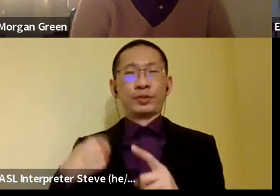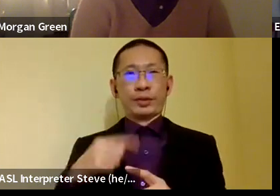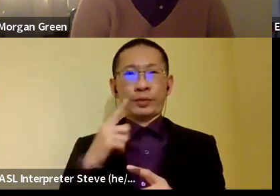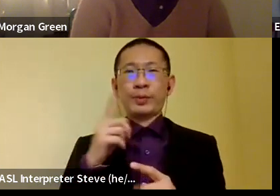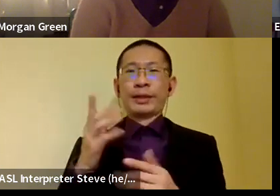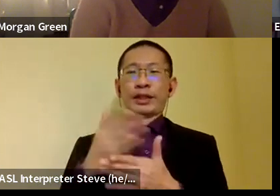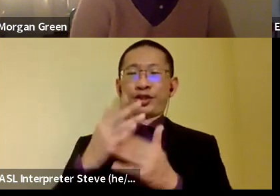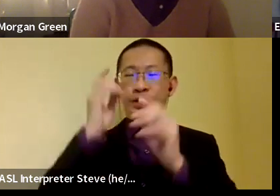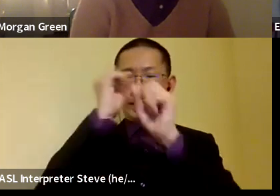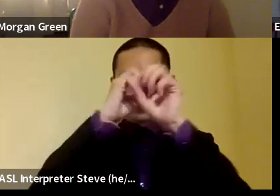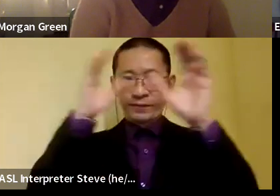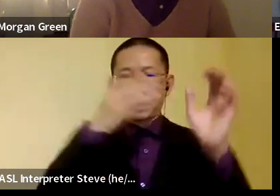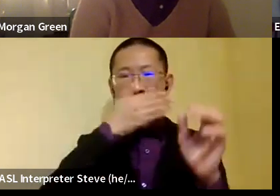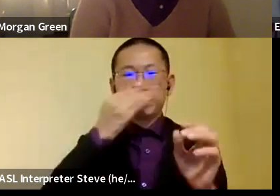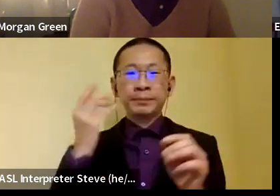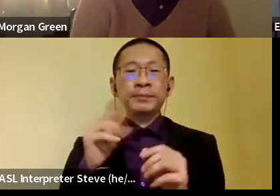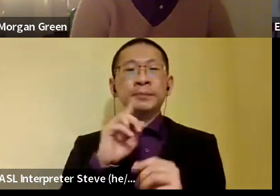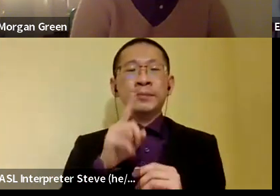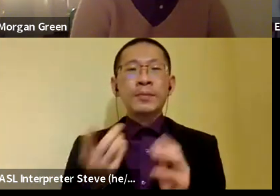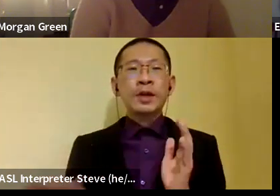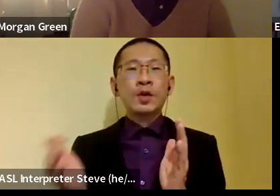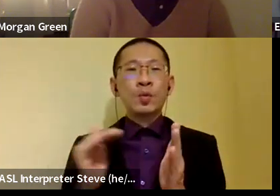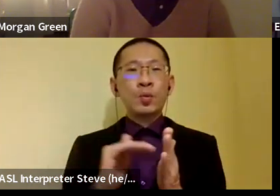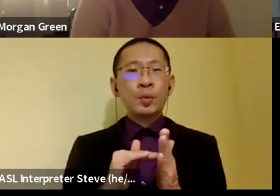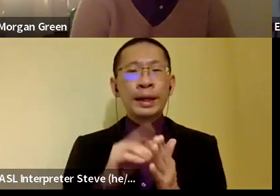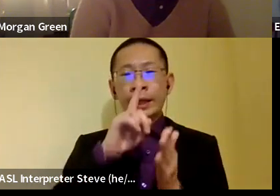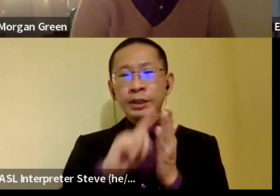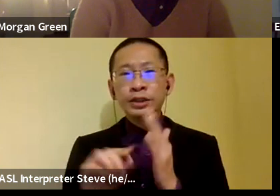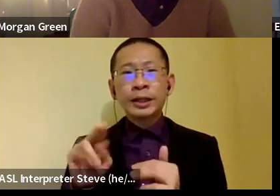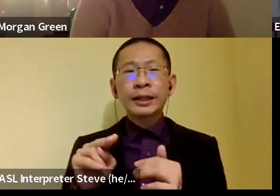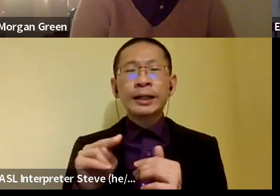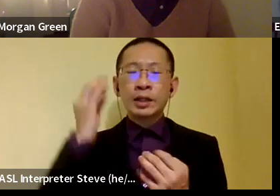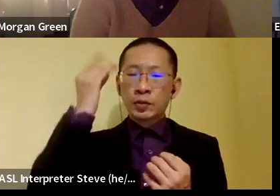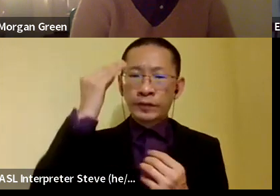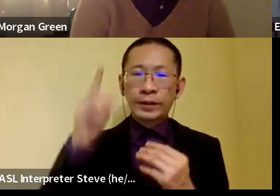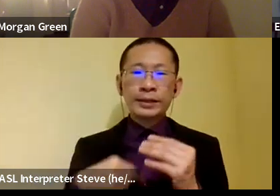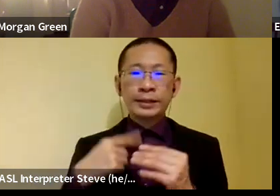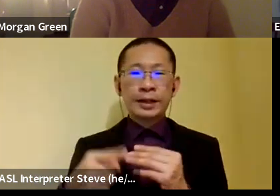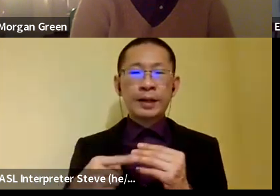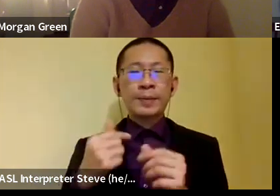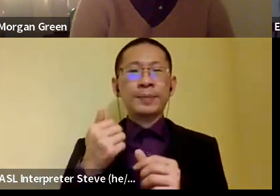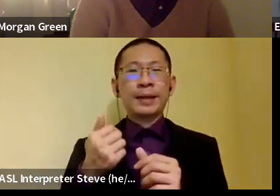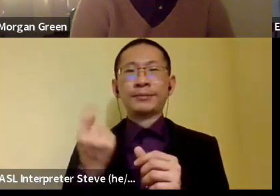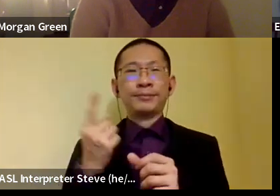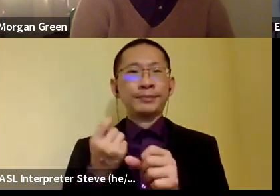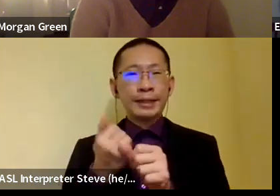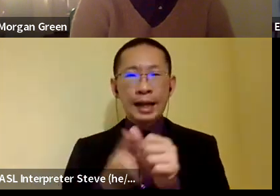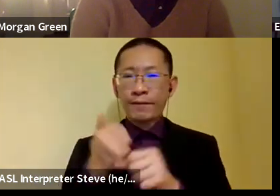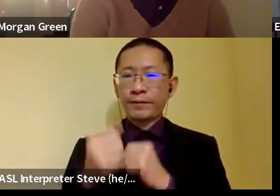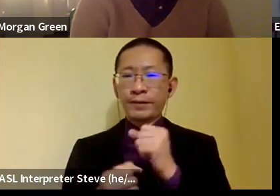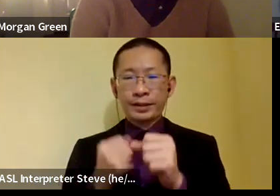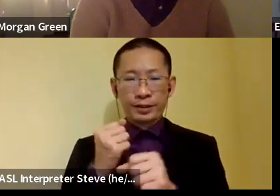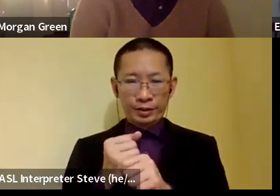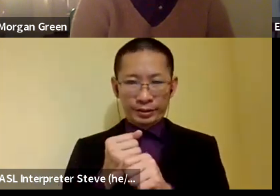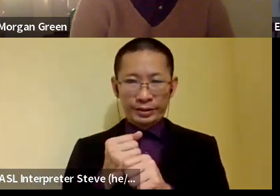shared visioning and really sort of checking in and reflecting on every year, you know, and